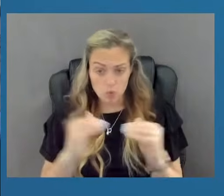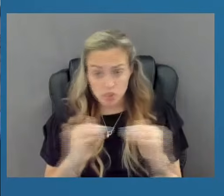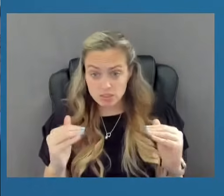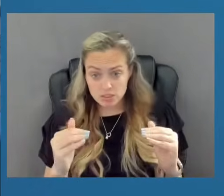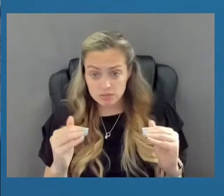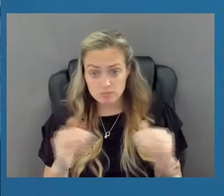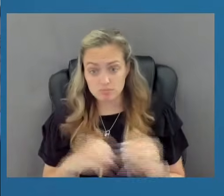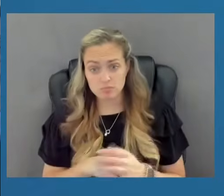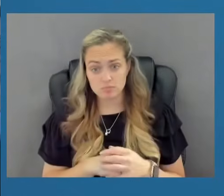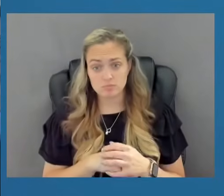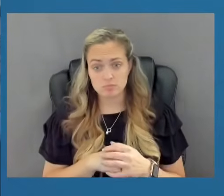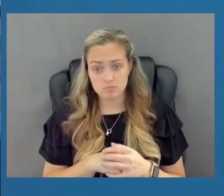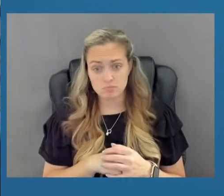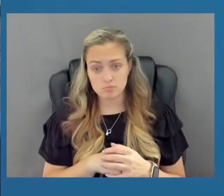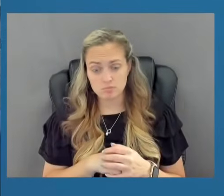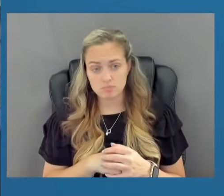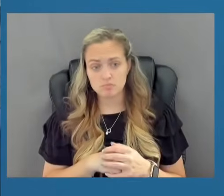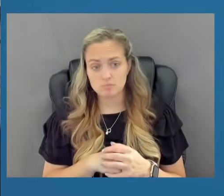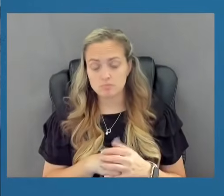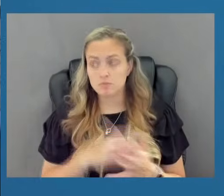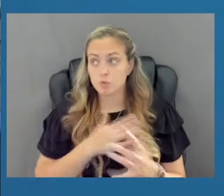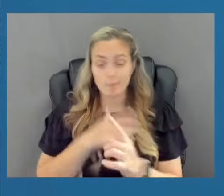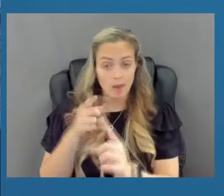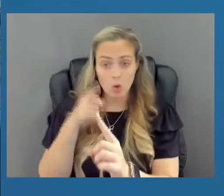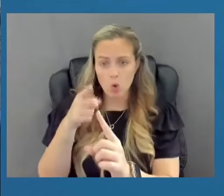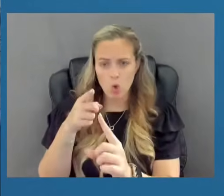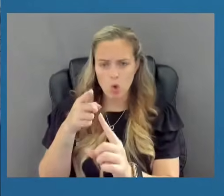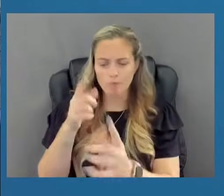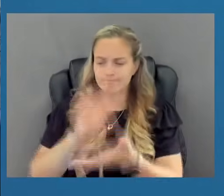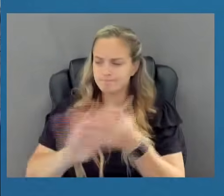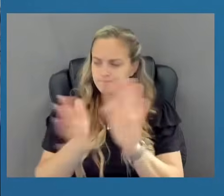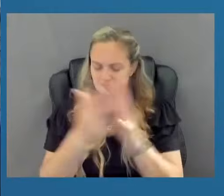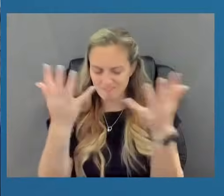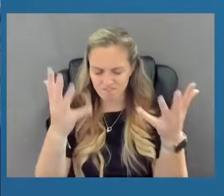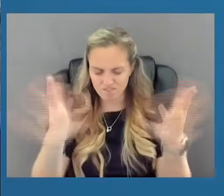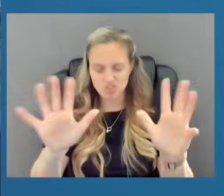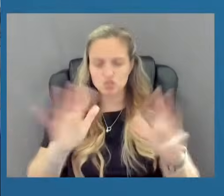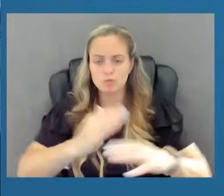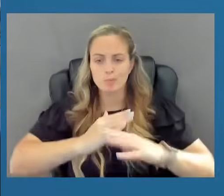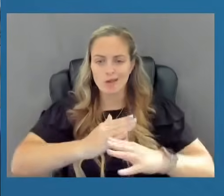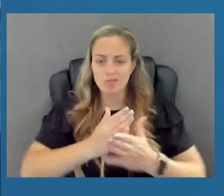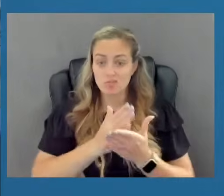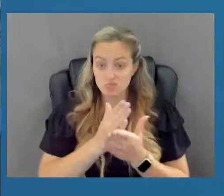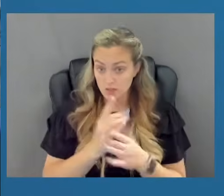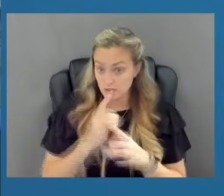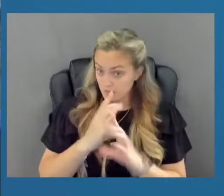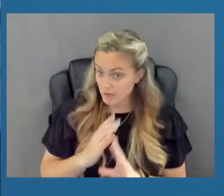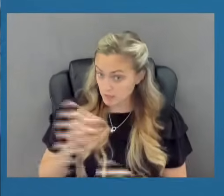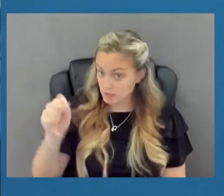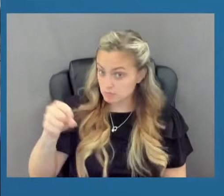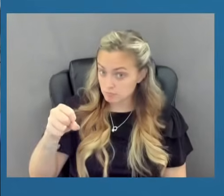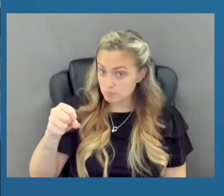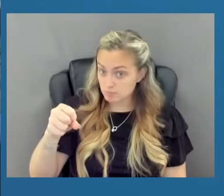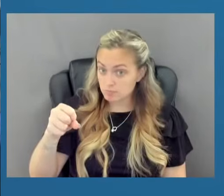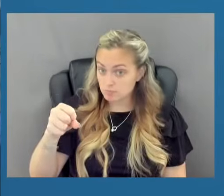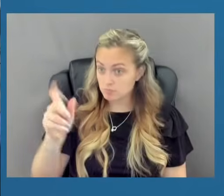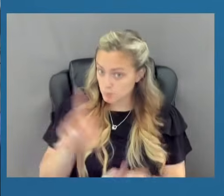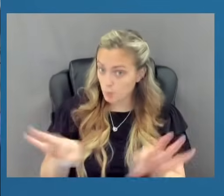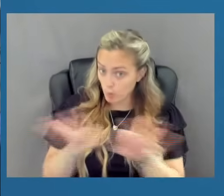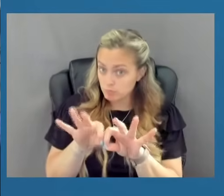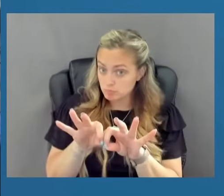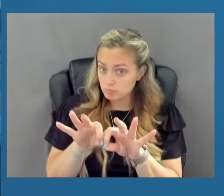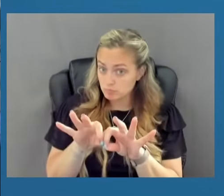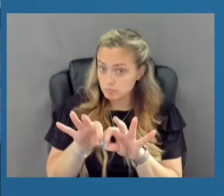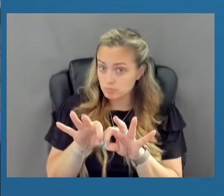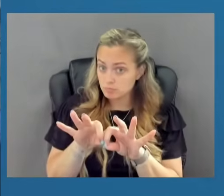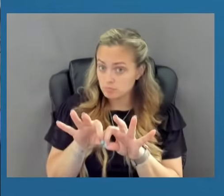victims. So my goal was to stop this, protect the rights of defendants, always paramount to us. We